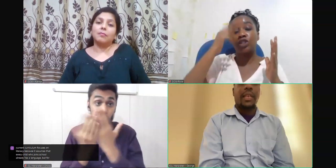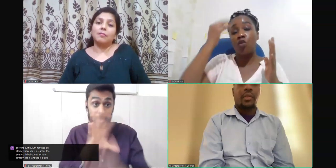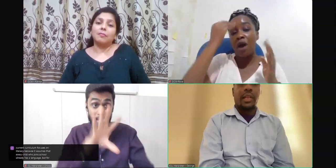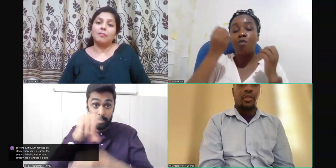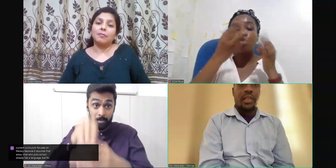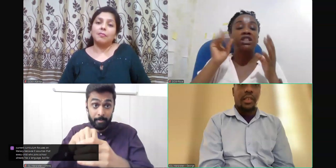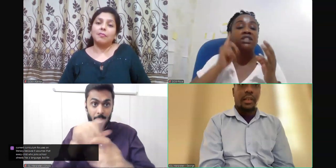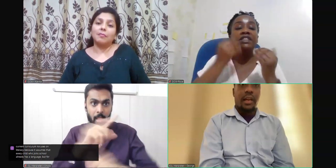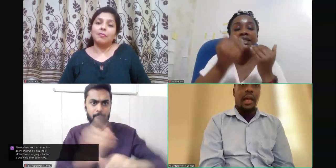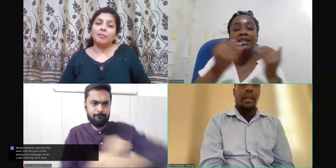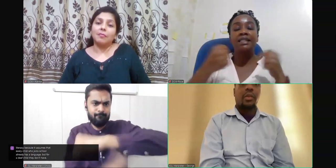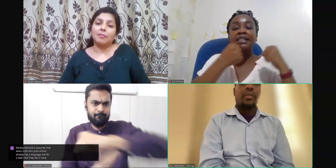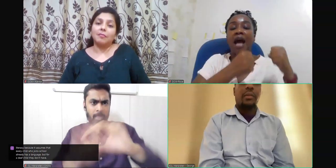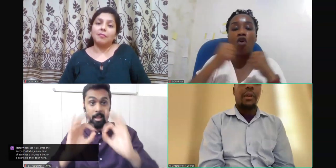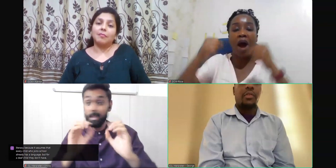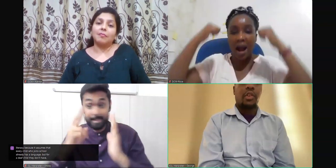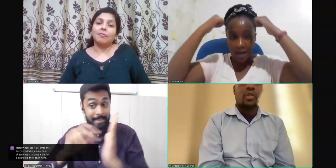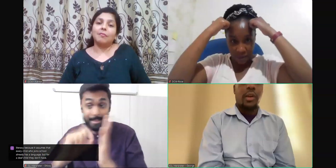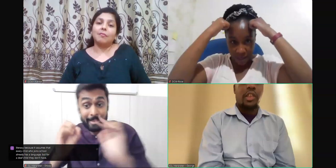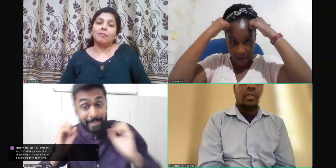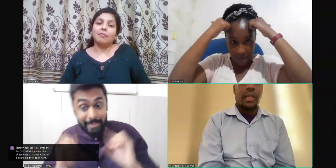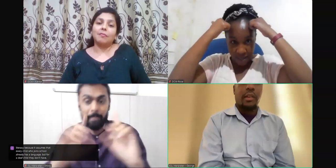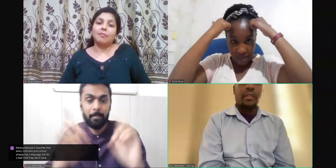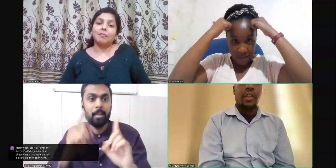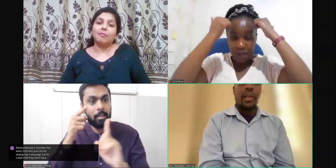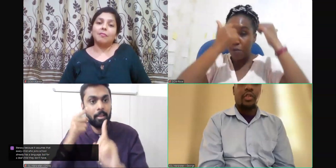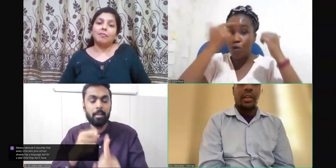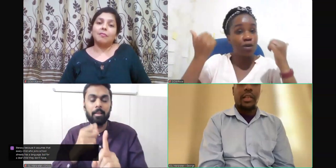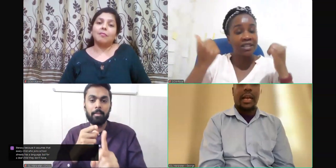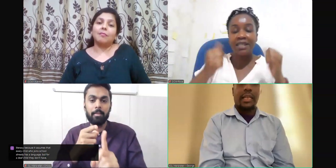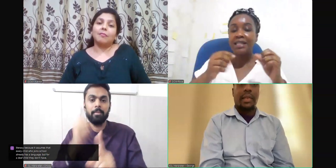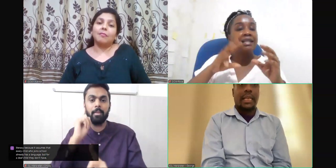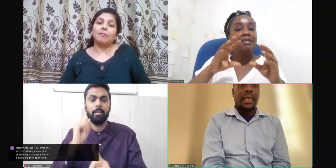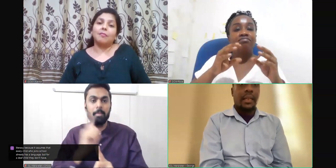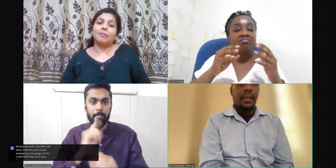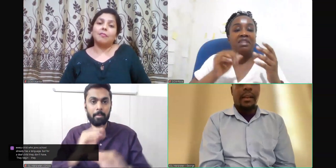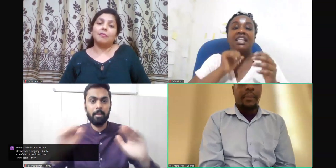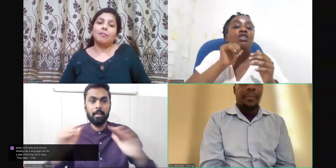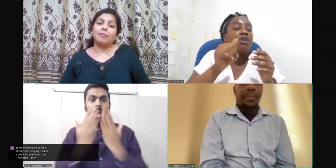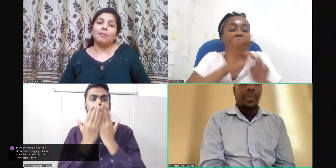cannot start with the literacy. And that's one of the main reasons why deaf children are struggling academically,